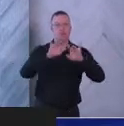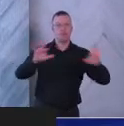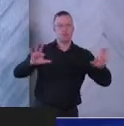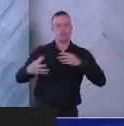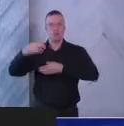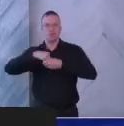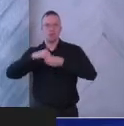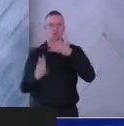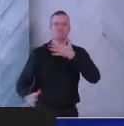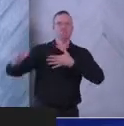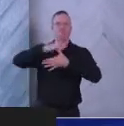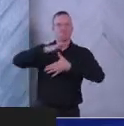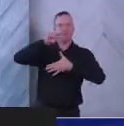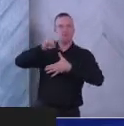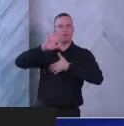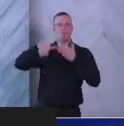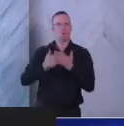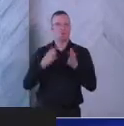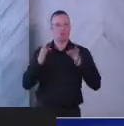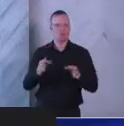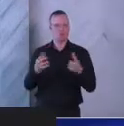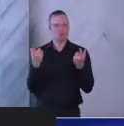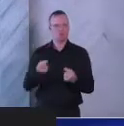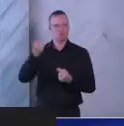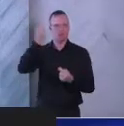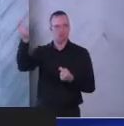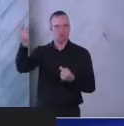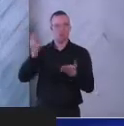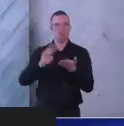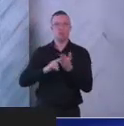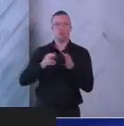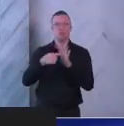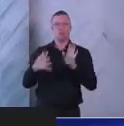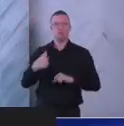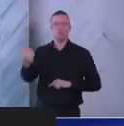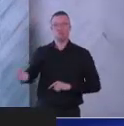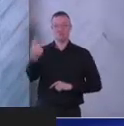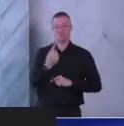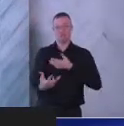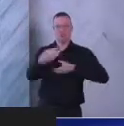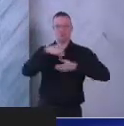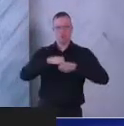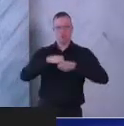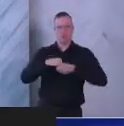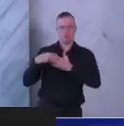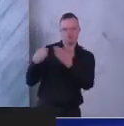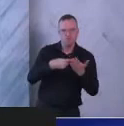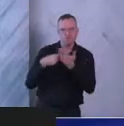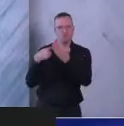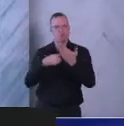inclusion was at the forefront of every decision that a government made, that a representative would sit at the cabinet table from